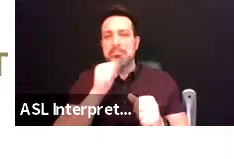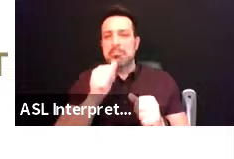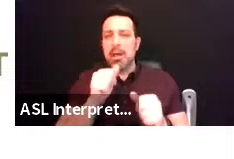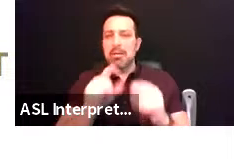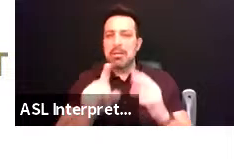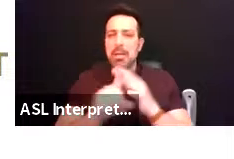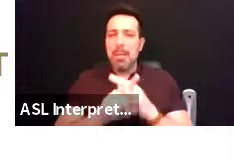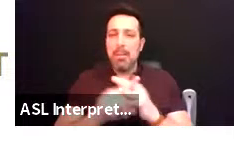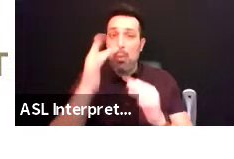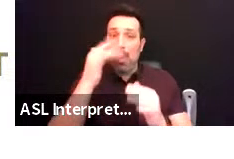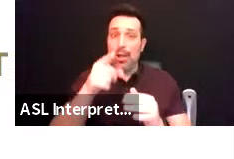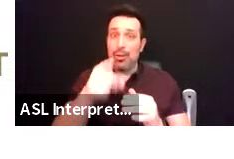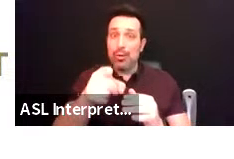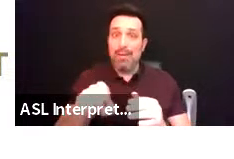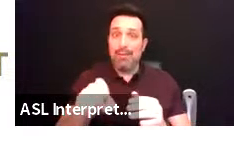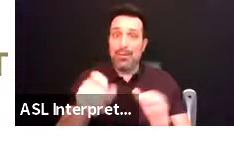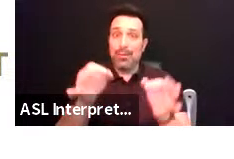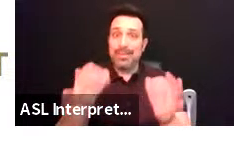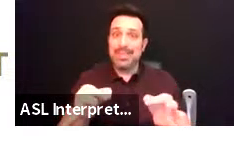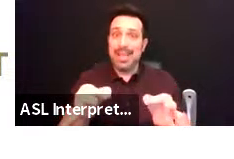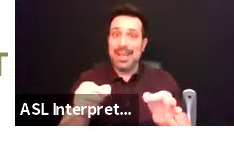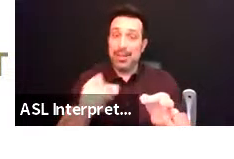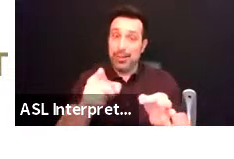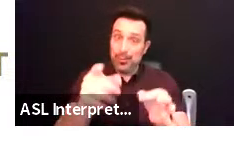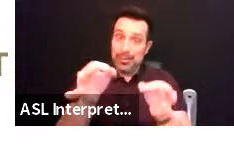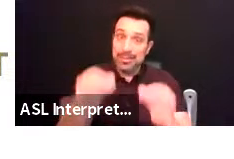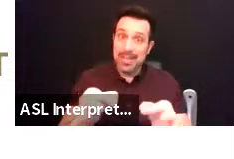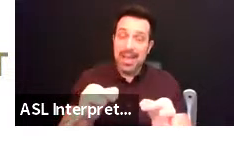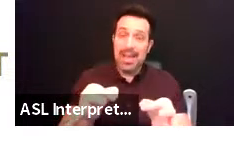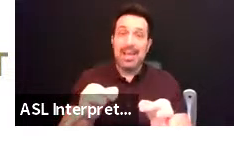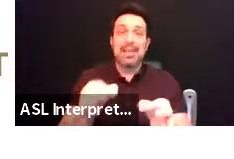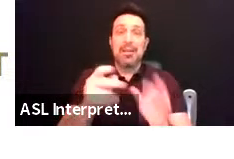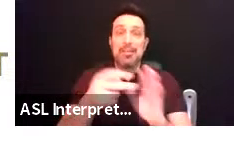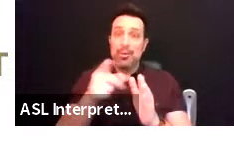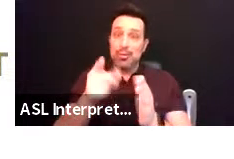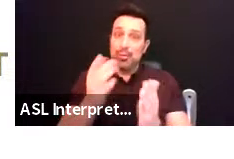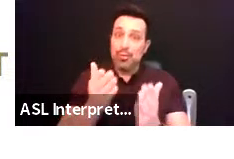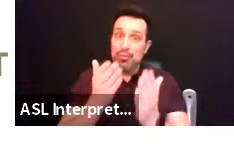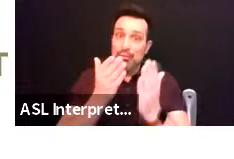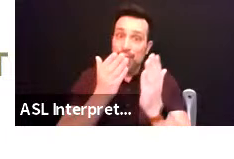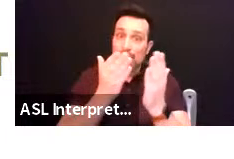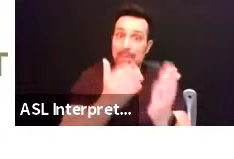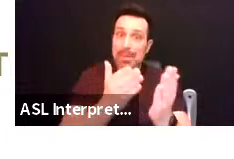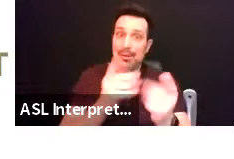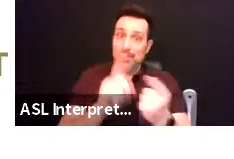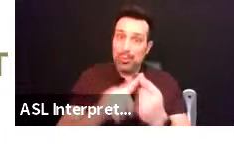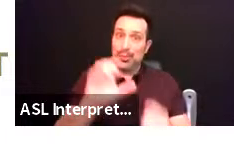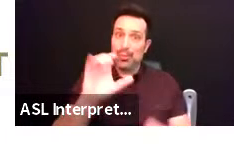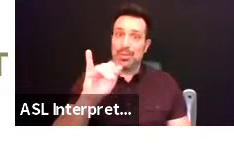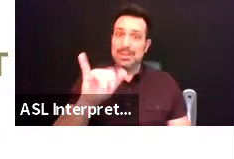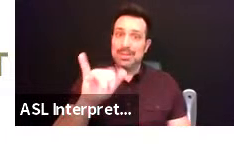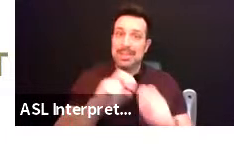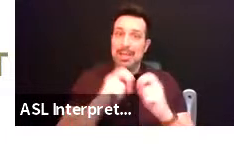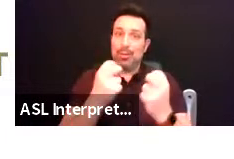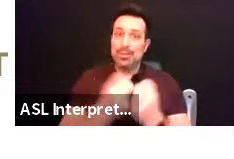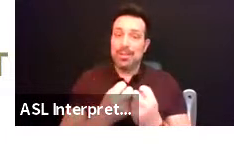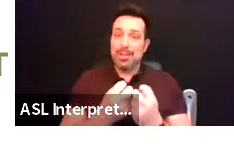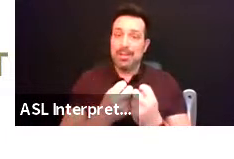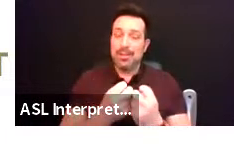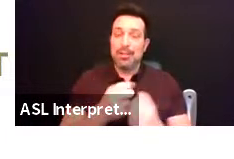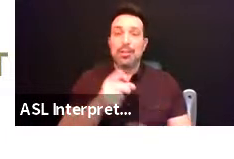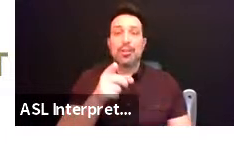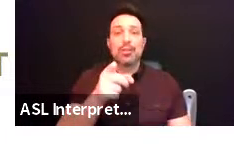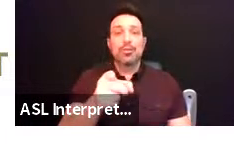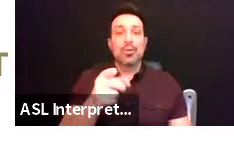the decision maker. And what you are doing is making a recommendation to the city council. So what you